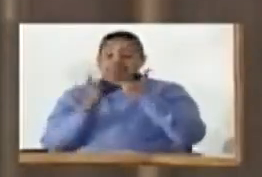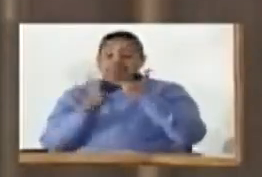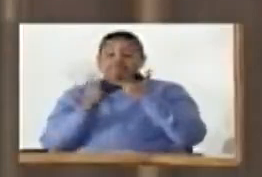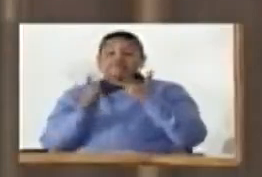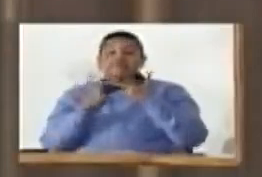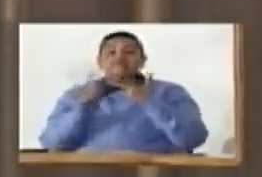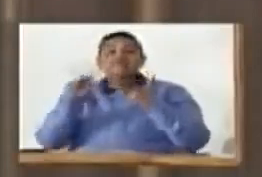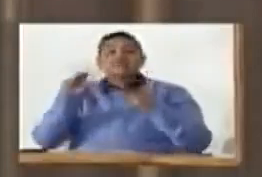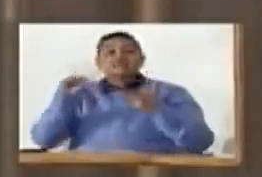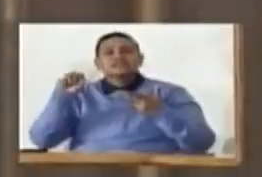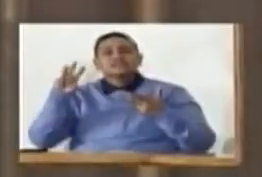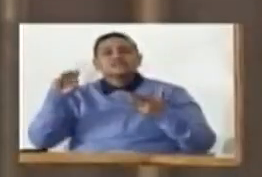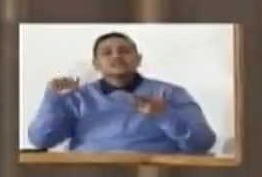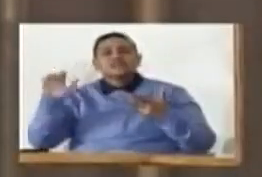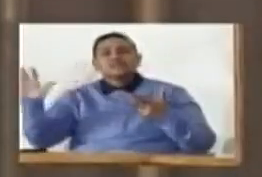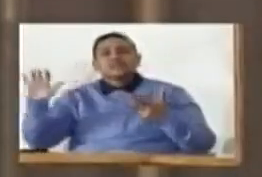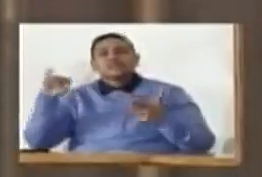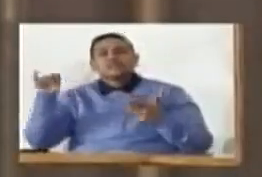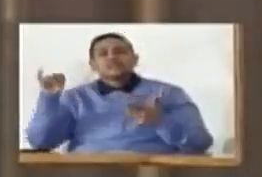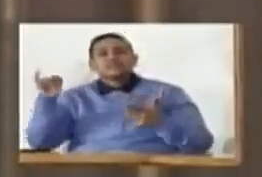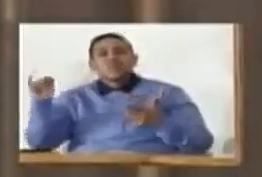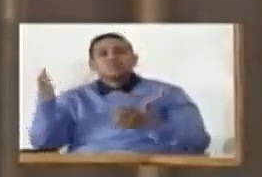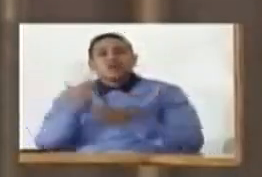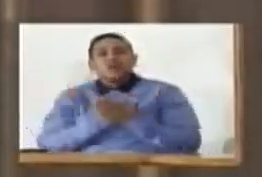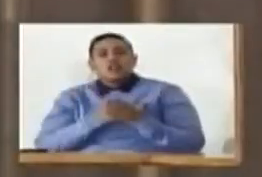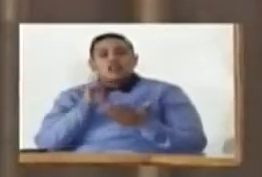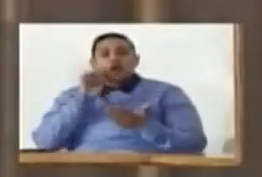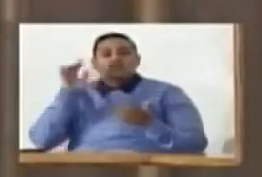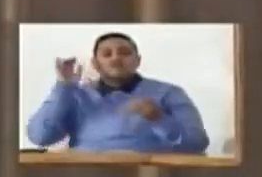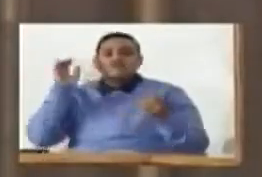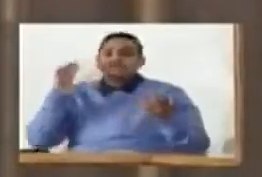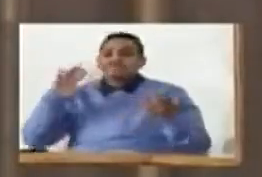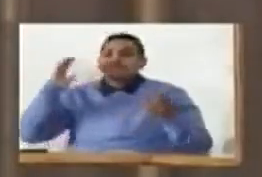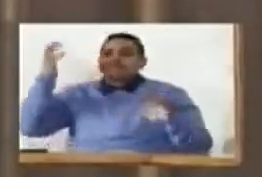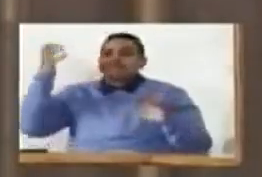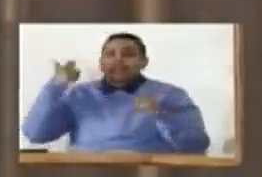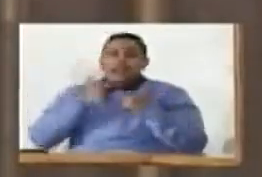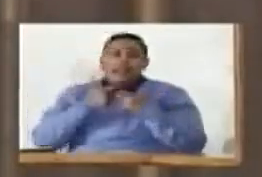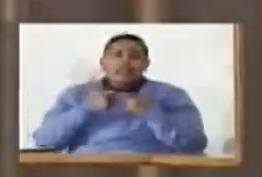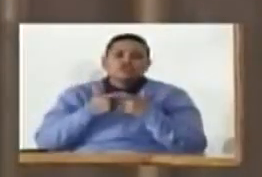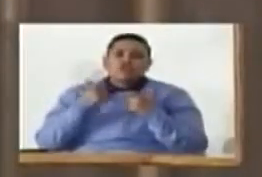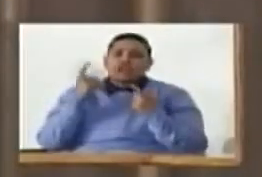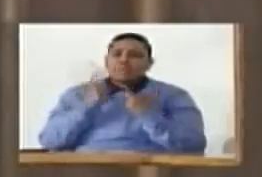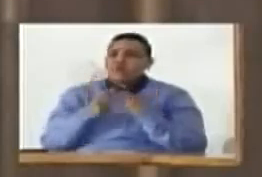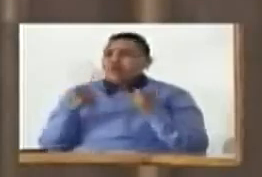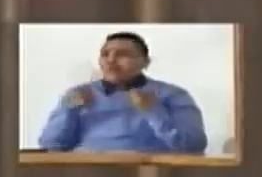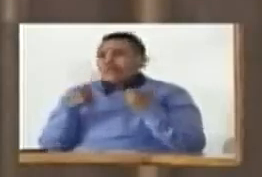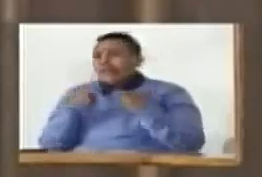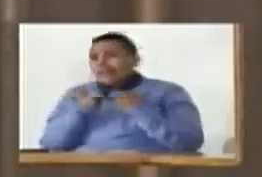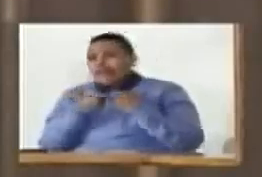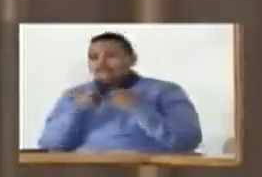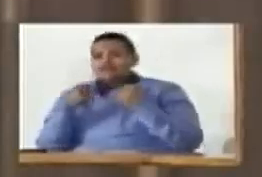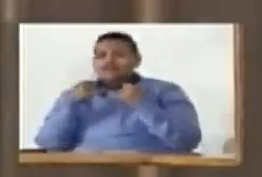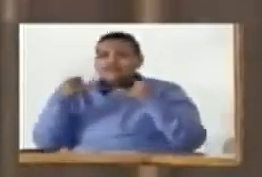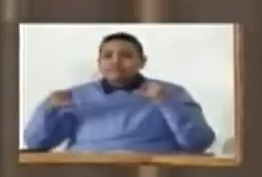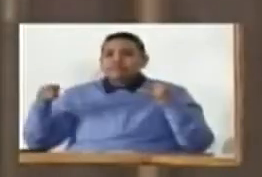Waste Management Authority disposal of hazardous waste, electronic and electrical